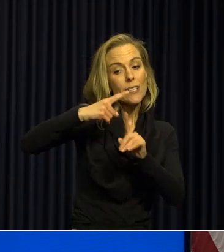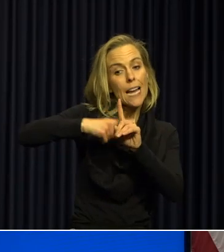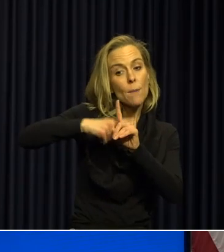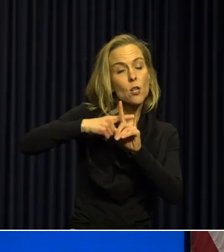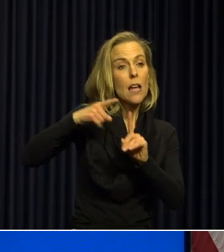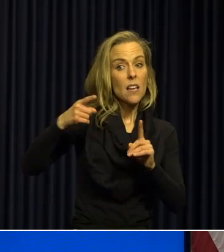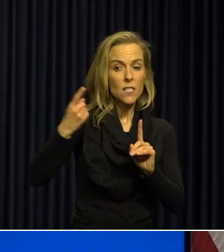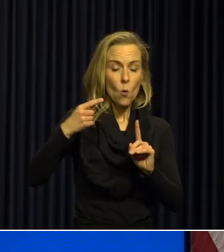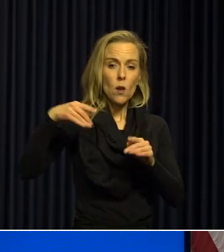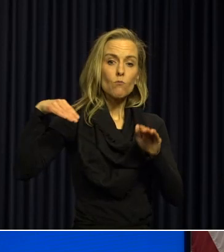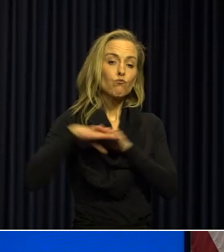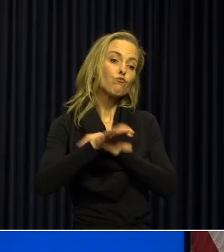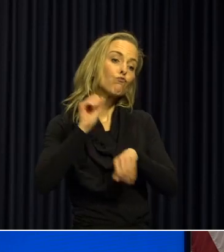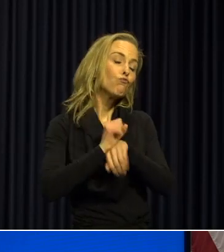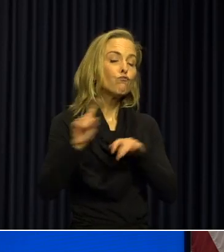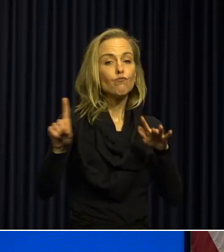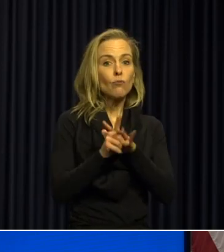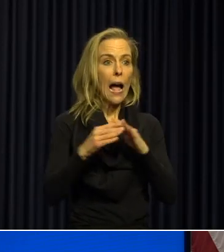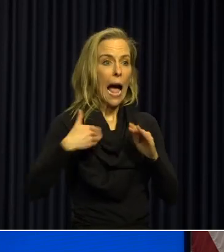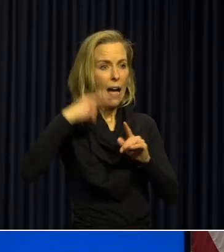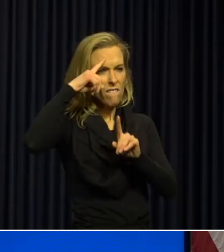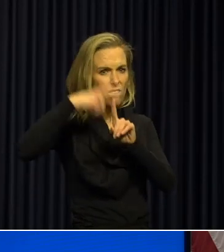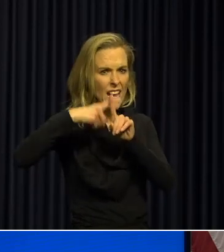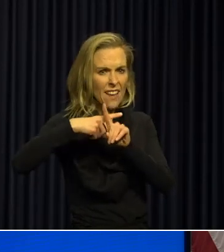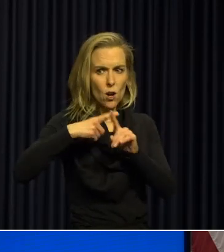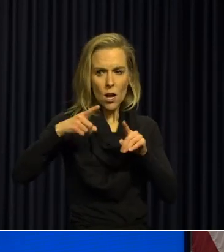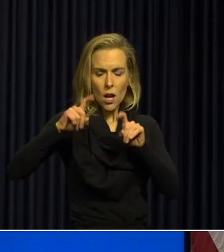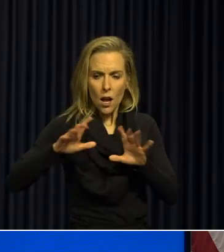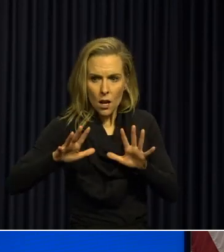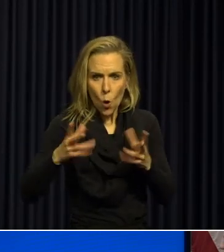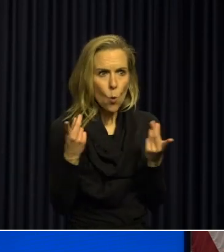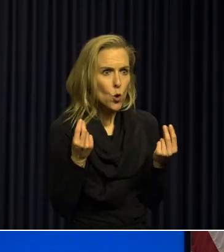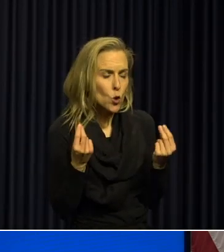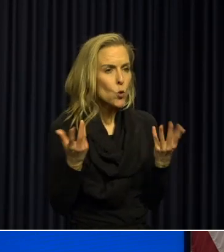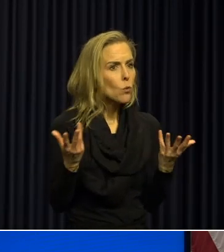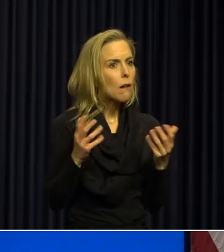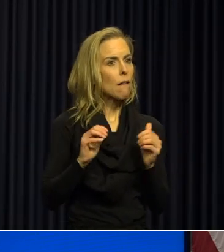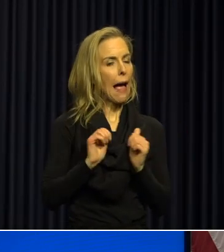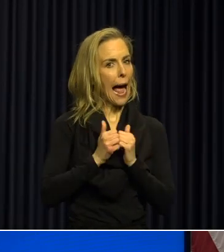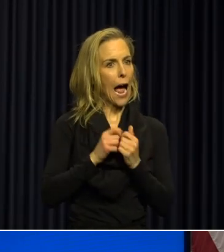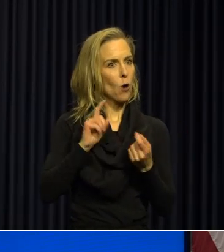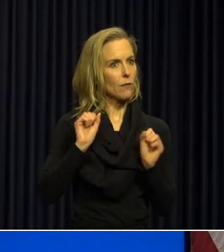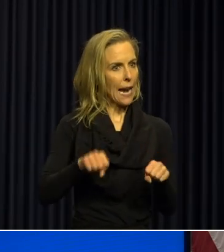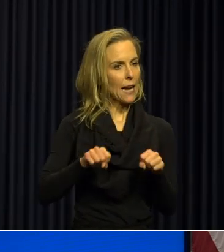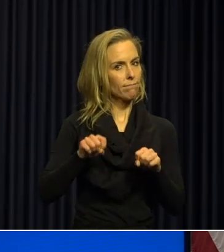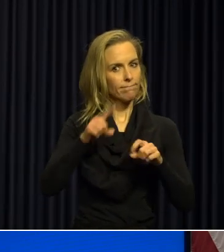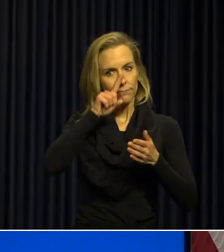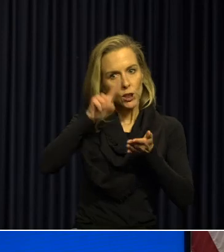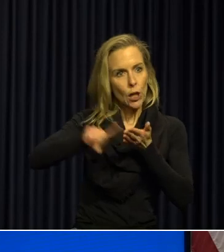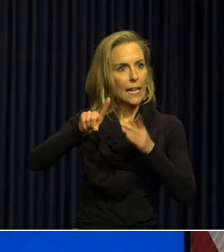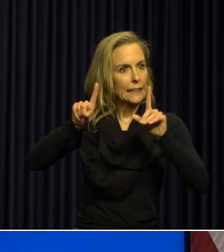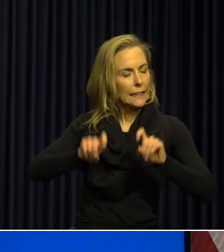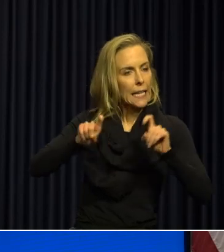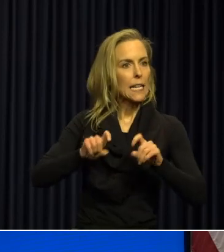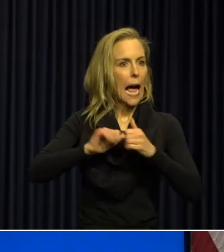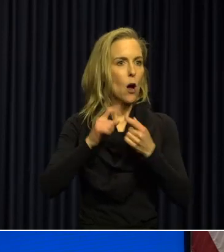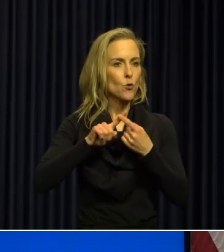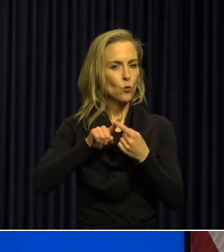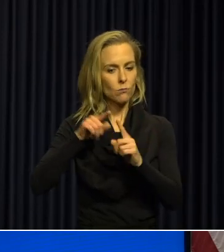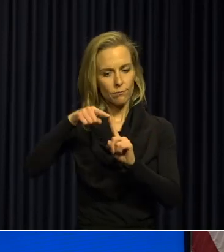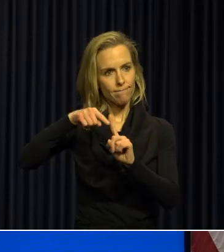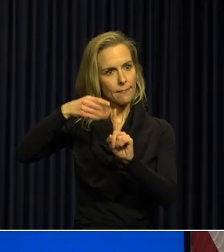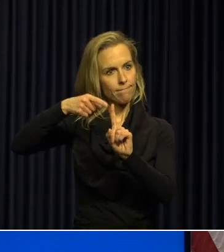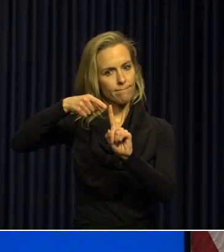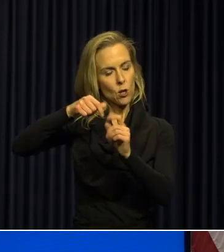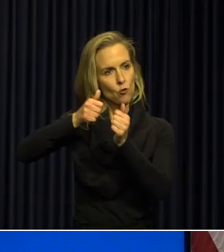to get tested almost right away so we can do that contact tracing. So our goal is to build out that infrastructure in a way to